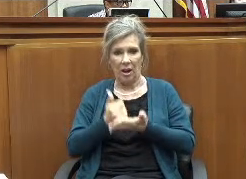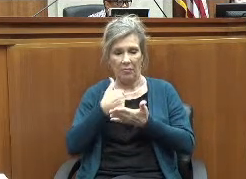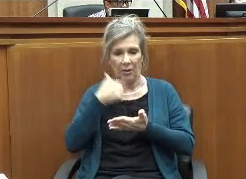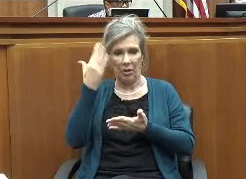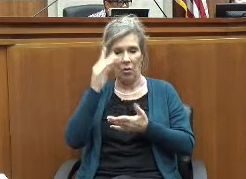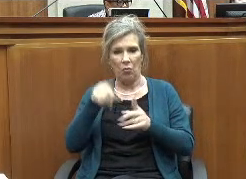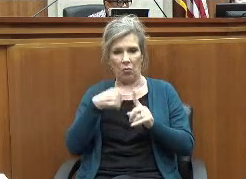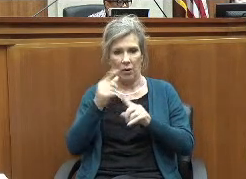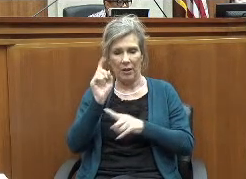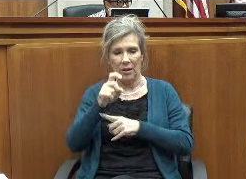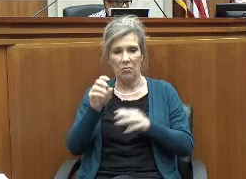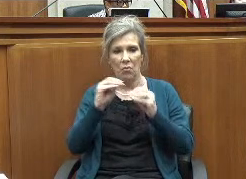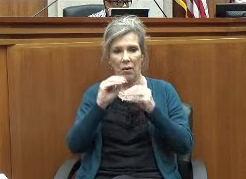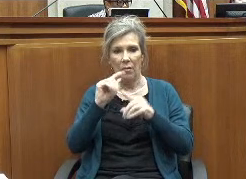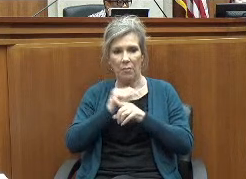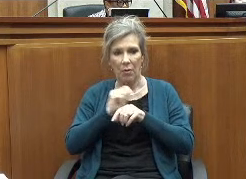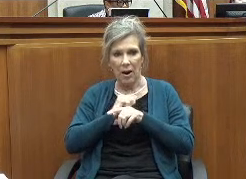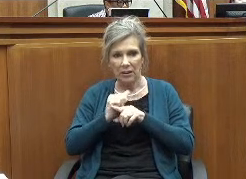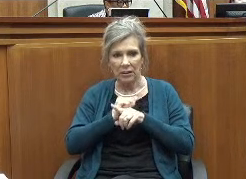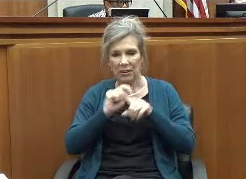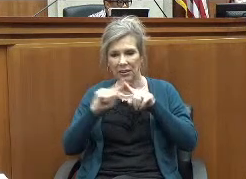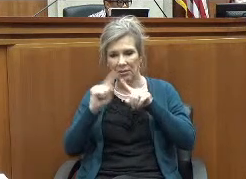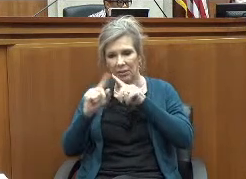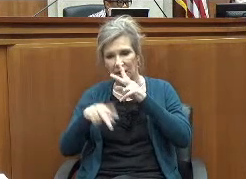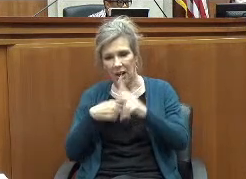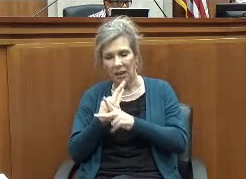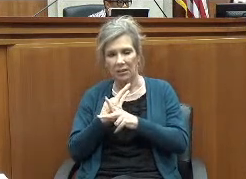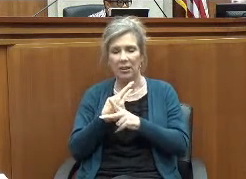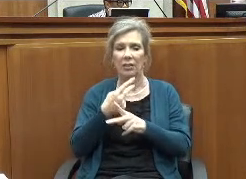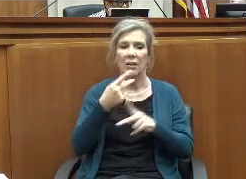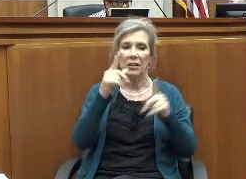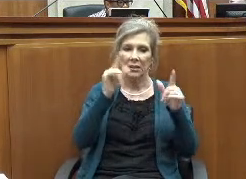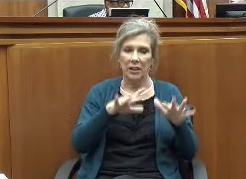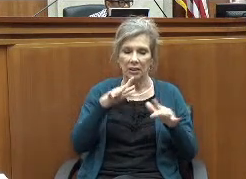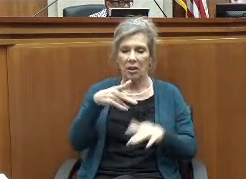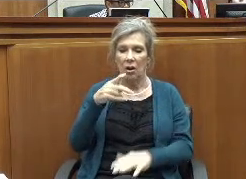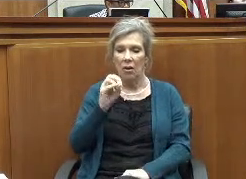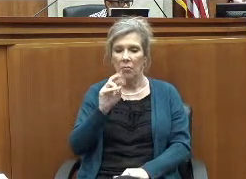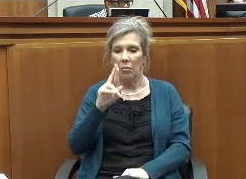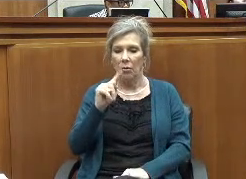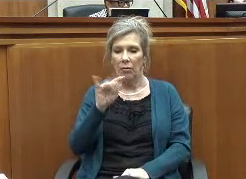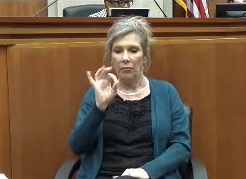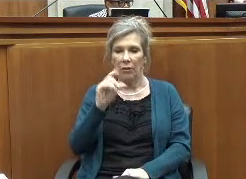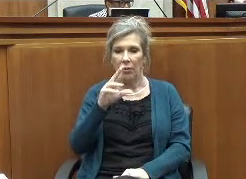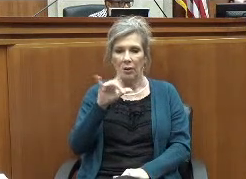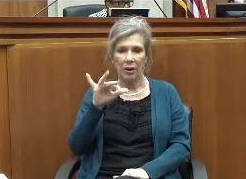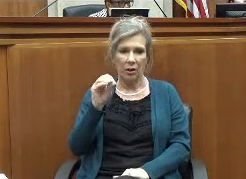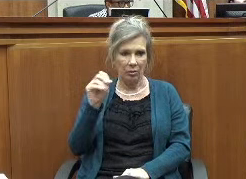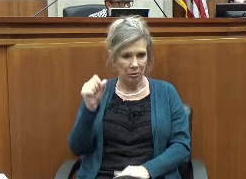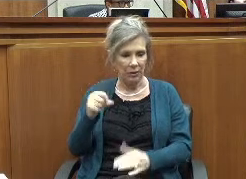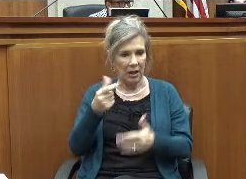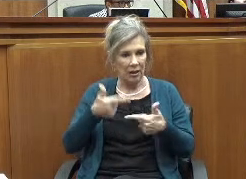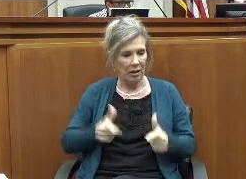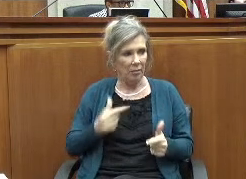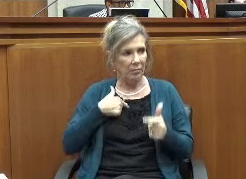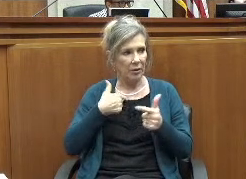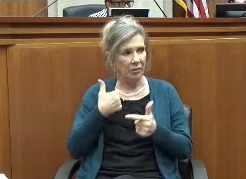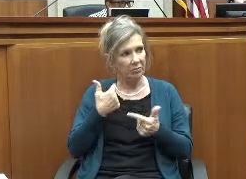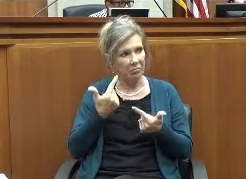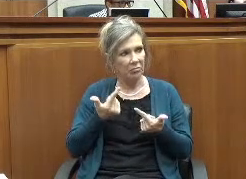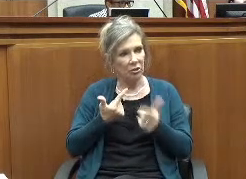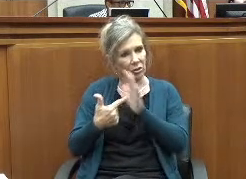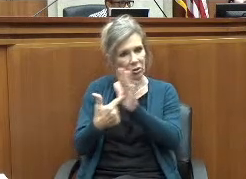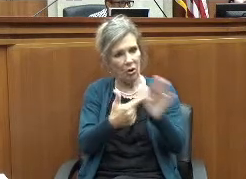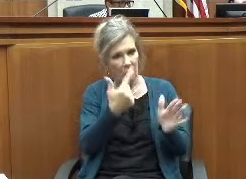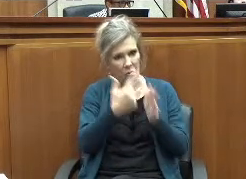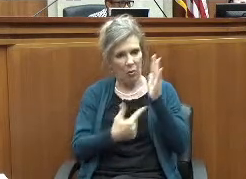more practice, and the different kinds of tests like portfolios gave me a chance to show what I knew in many ways. The instructional videos